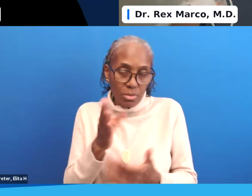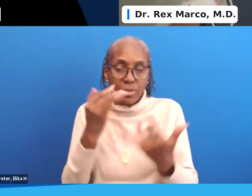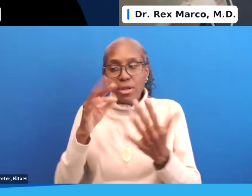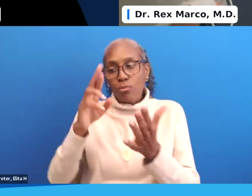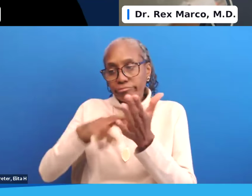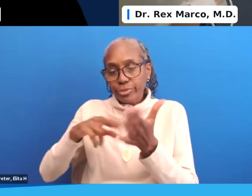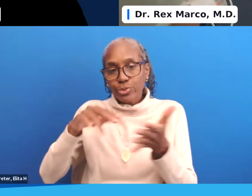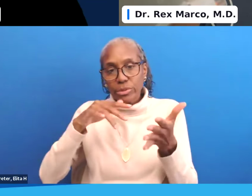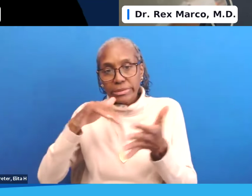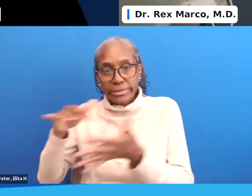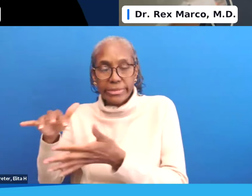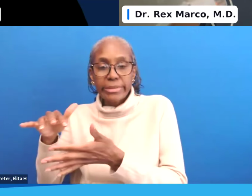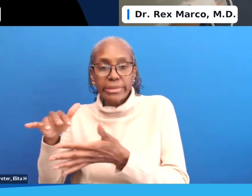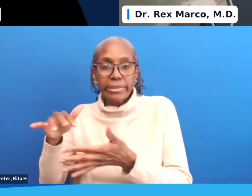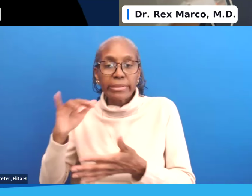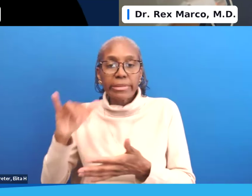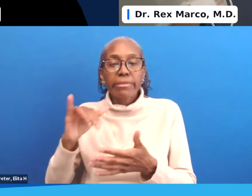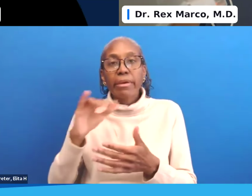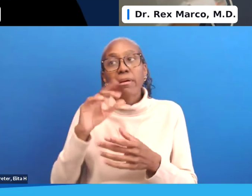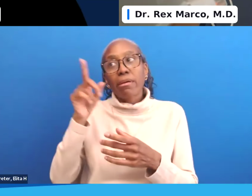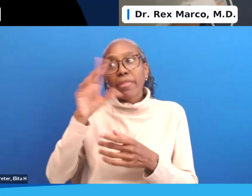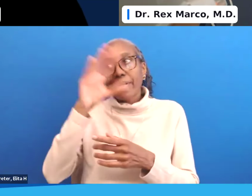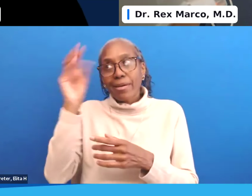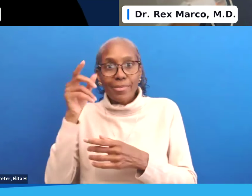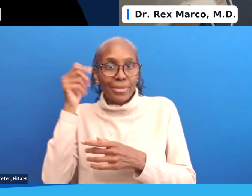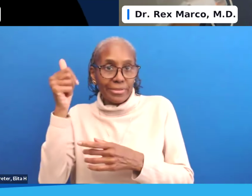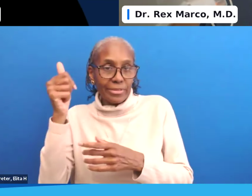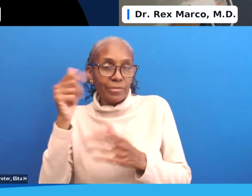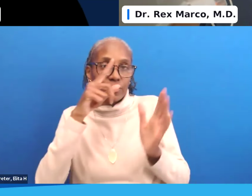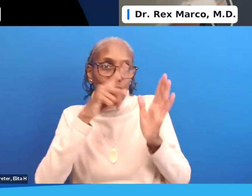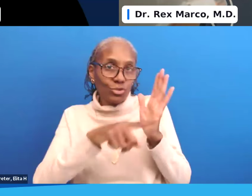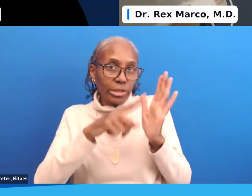studying, or the company is now studying